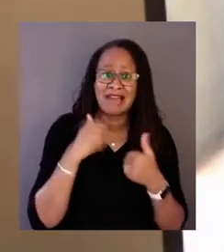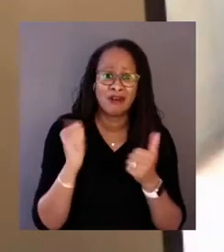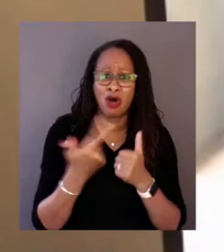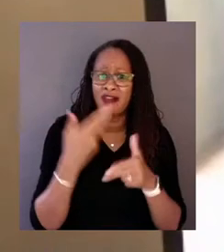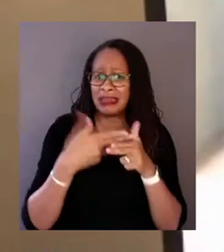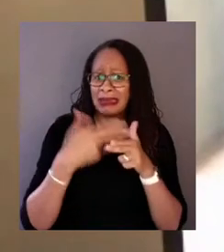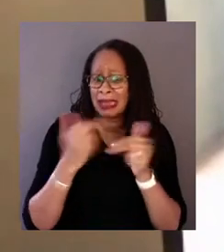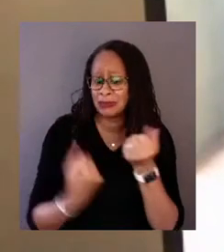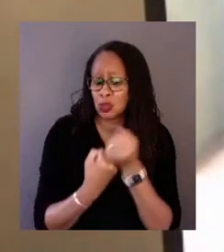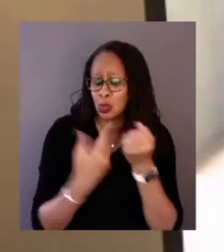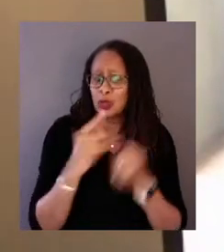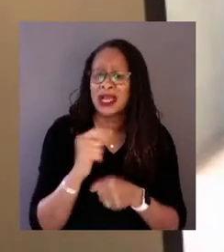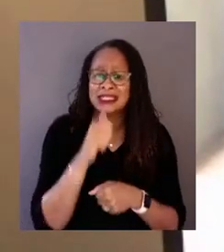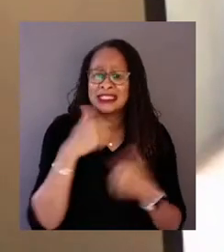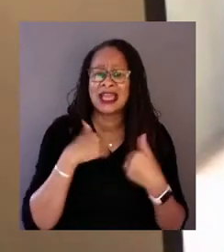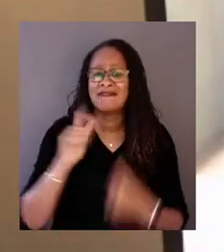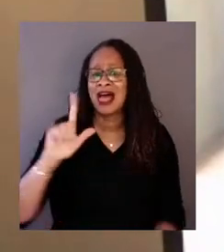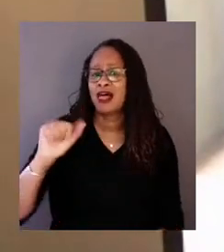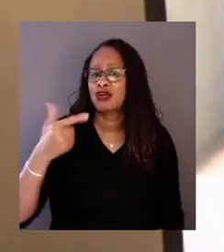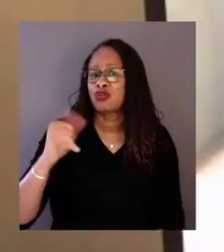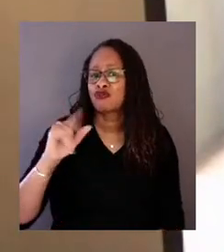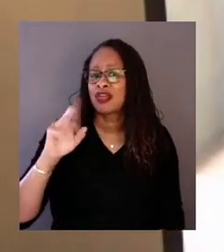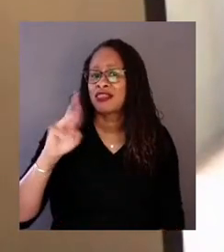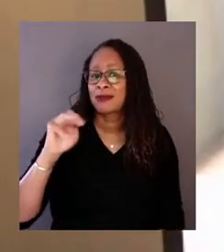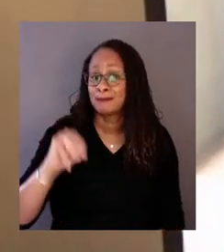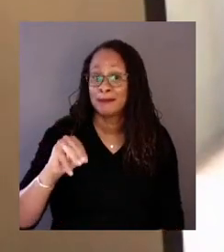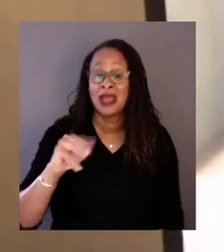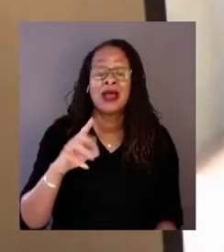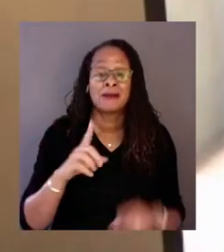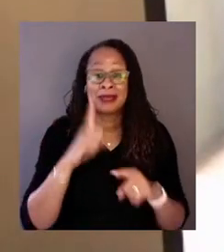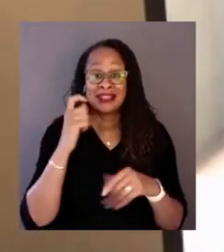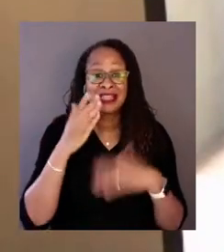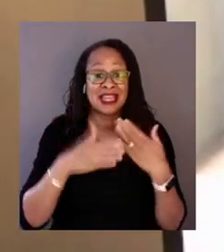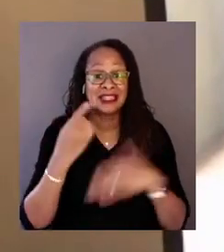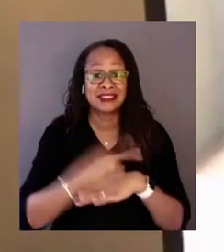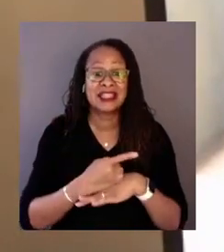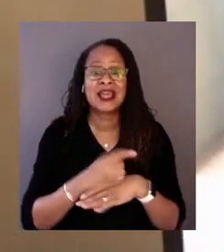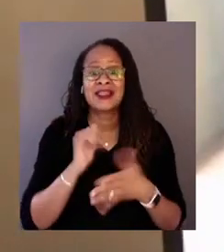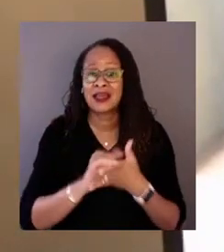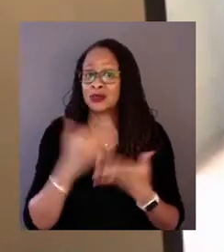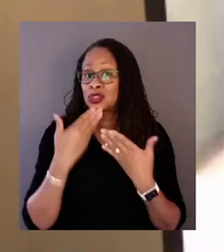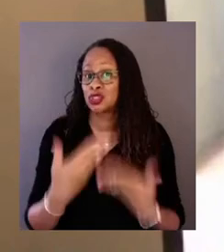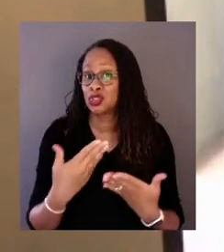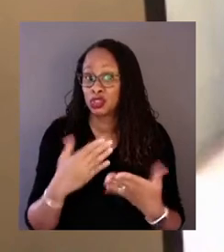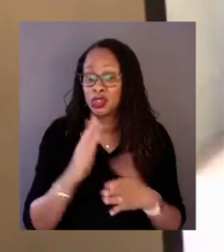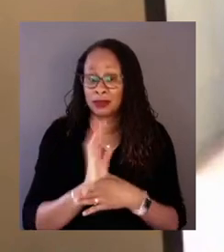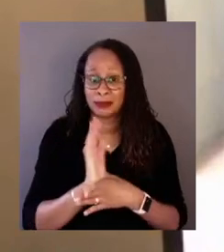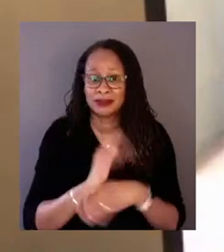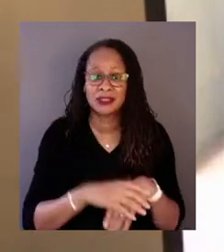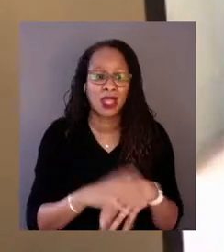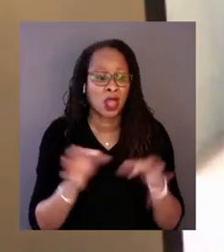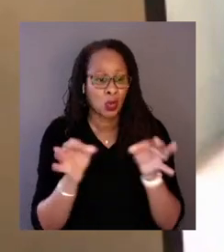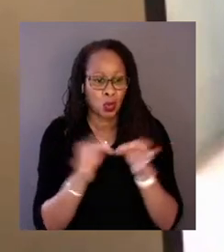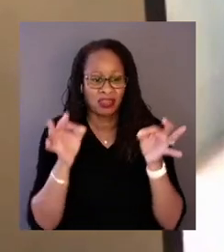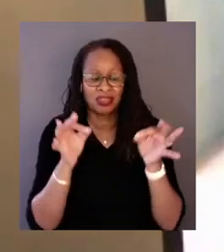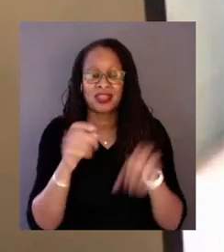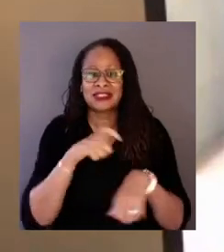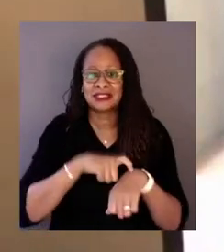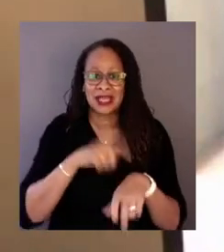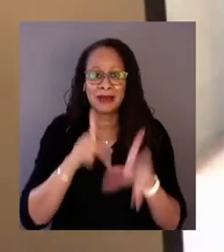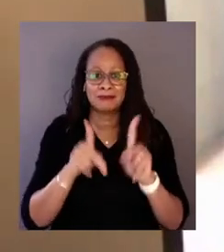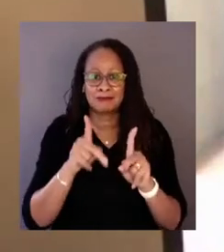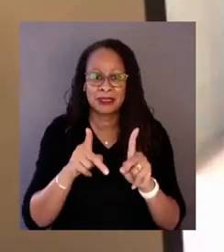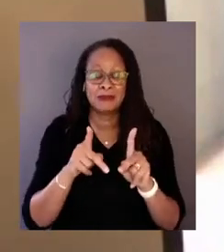have the algorithm. But at the end of the day, because when that question came up, it was a good movie. It was worth the time that people spent to watch